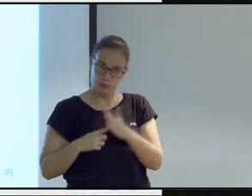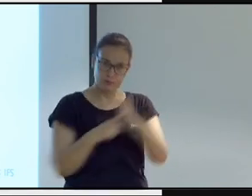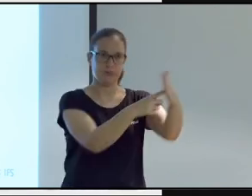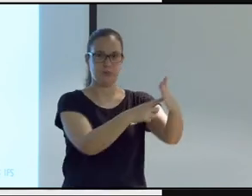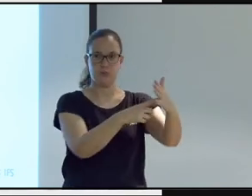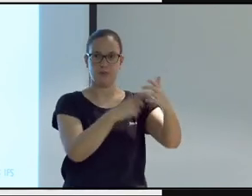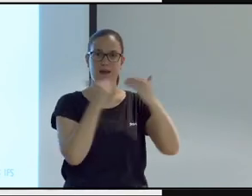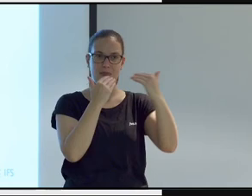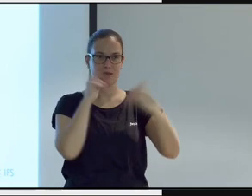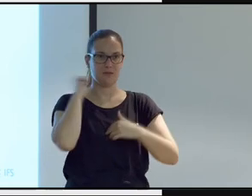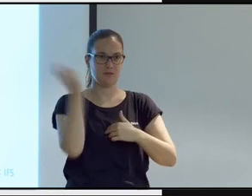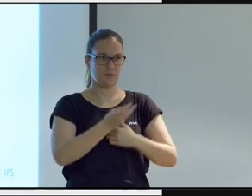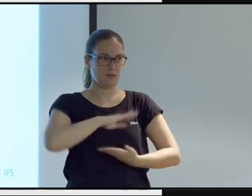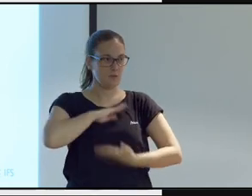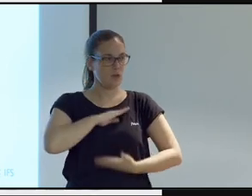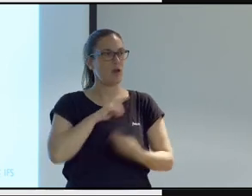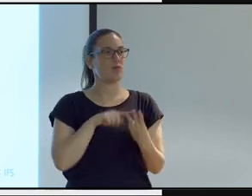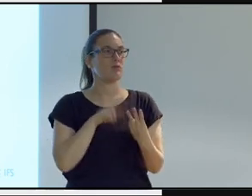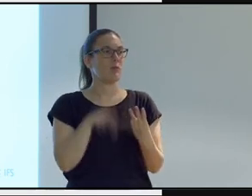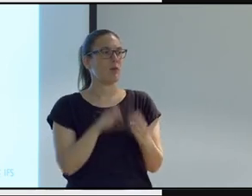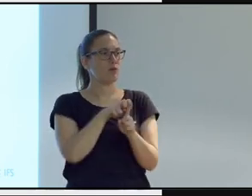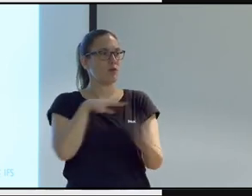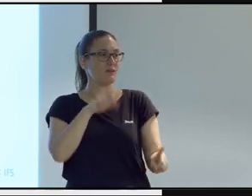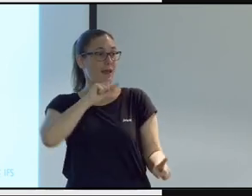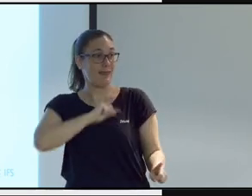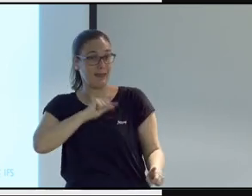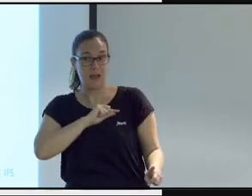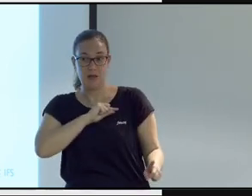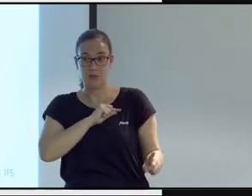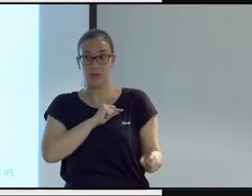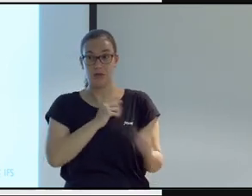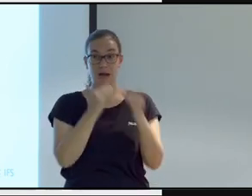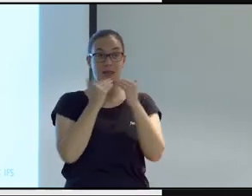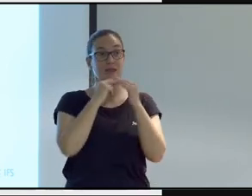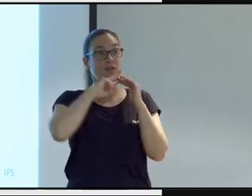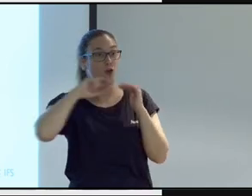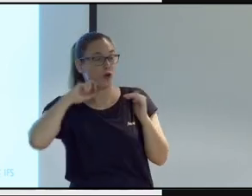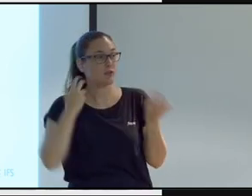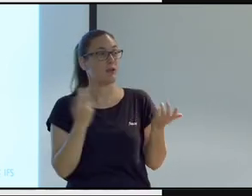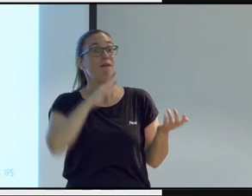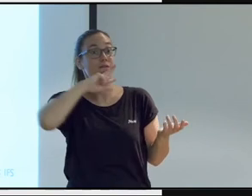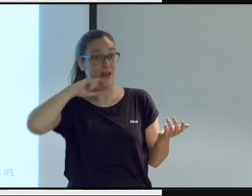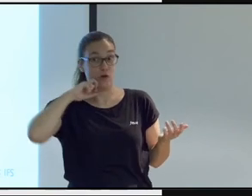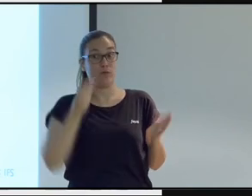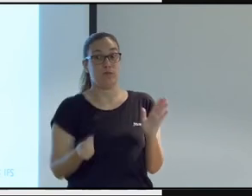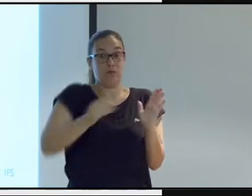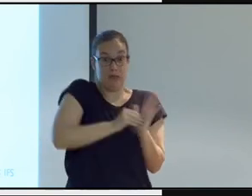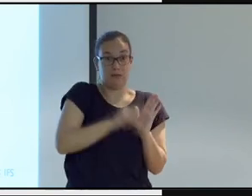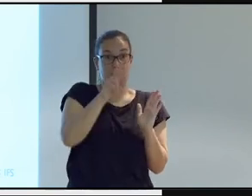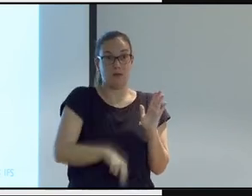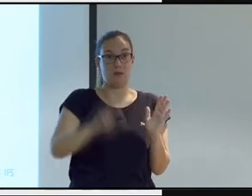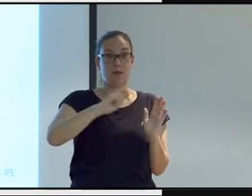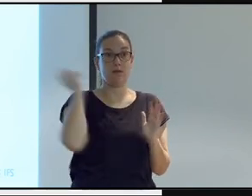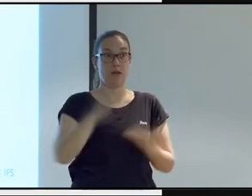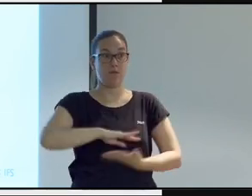about our reaction to our different situations. And we've talked about strengthening our values within